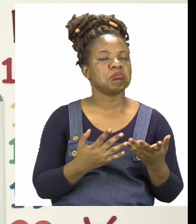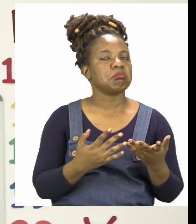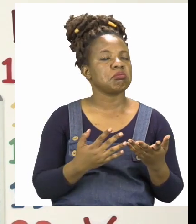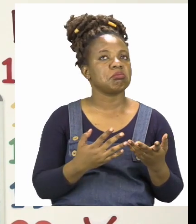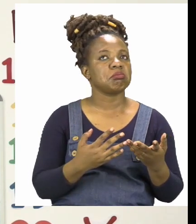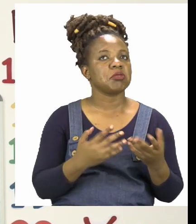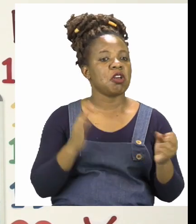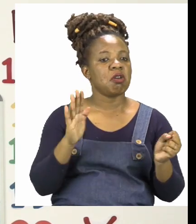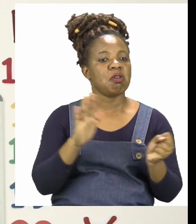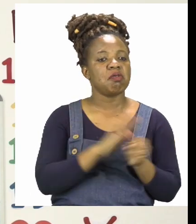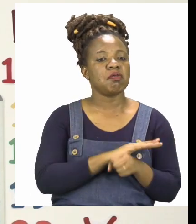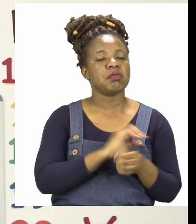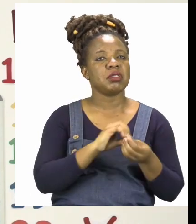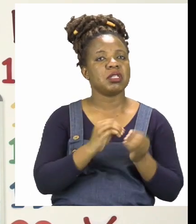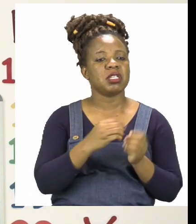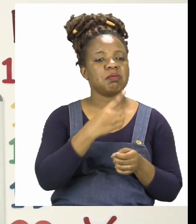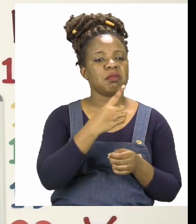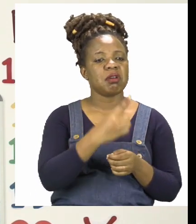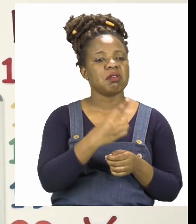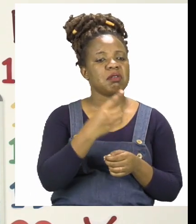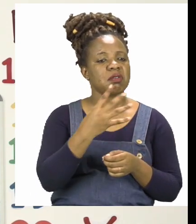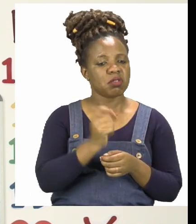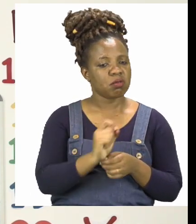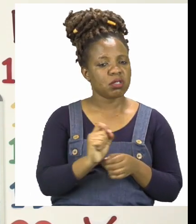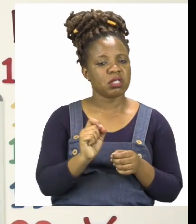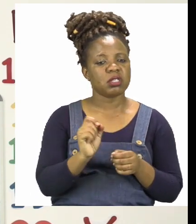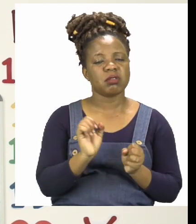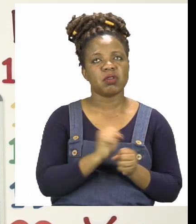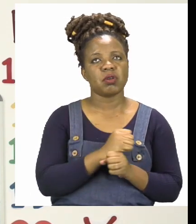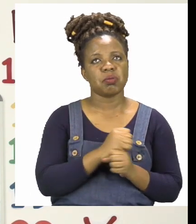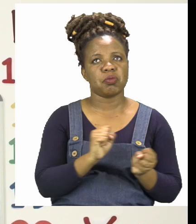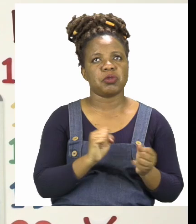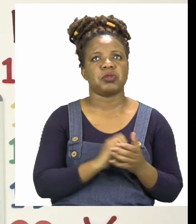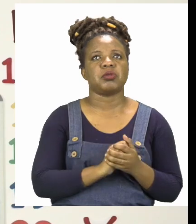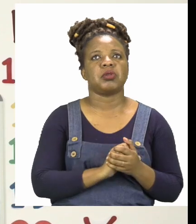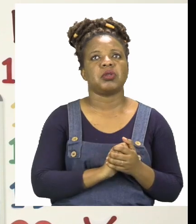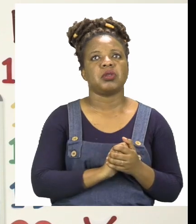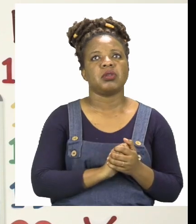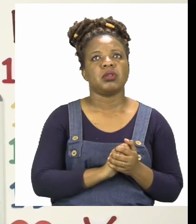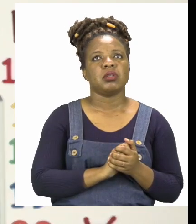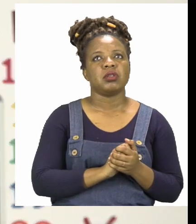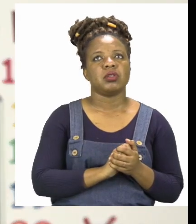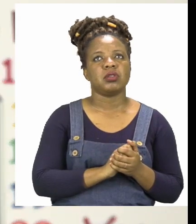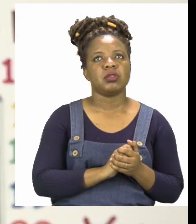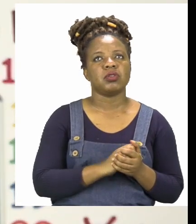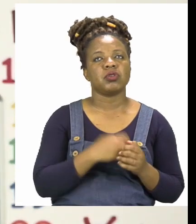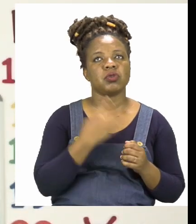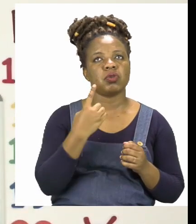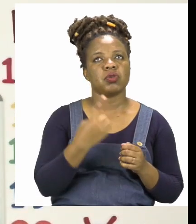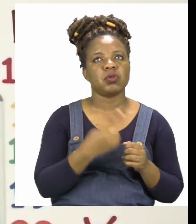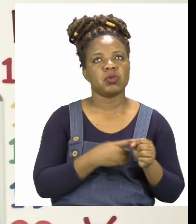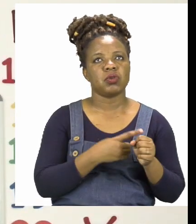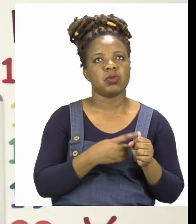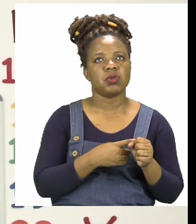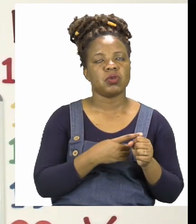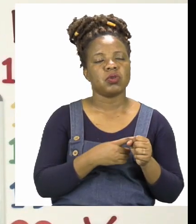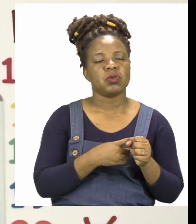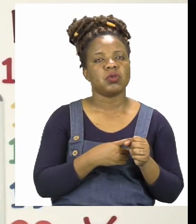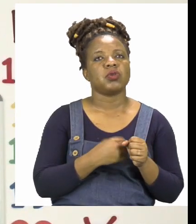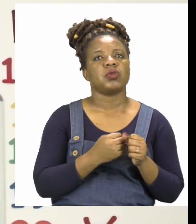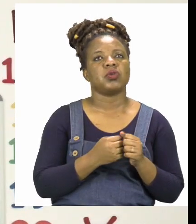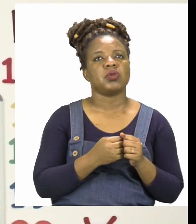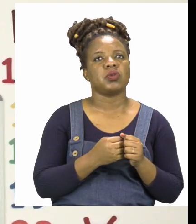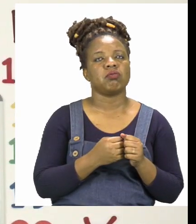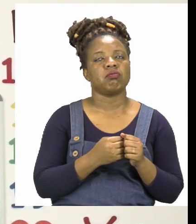15, only space for one digit. So we go to our tens and we say,